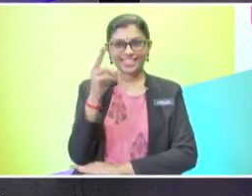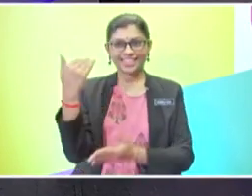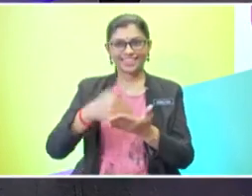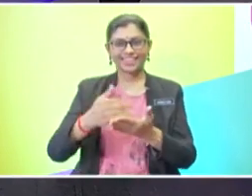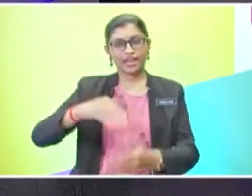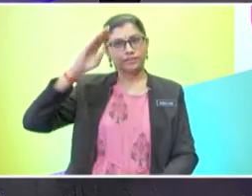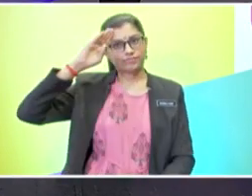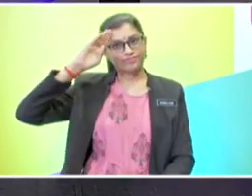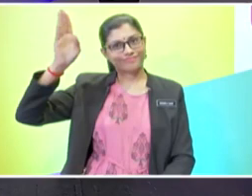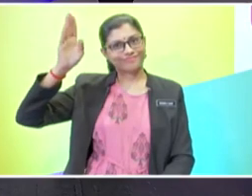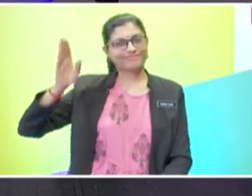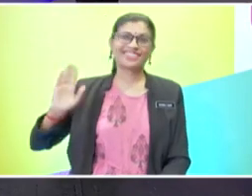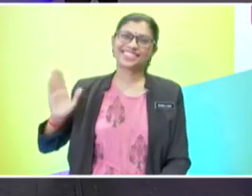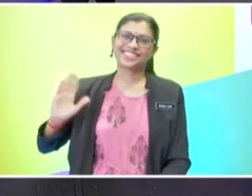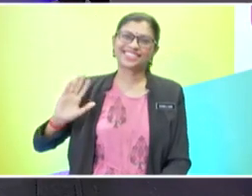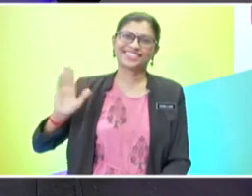Till then, bye!